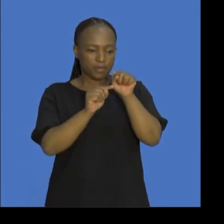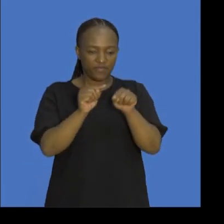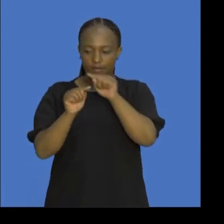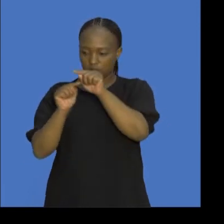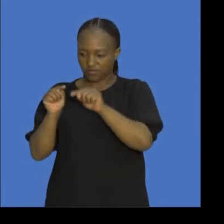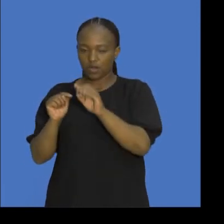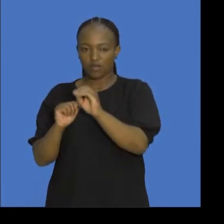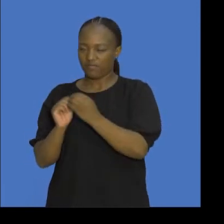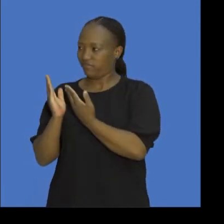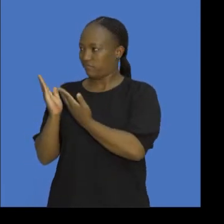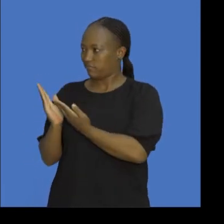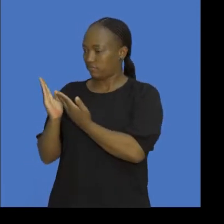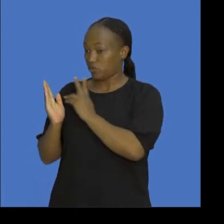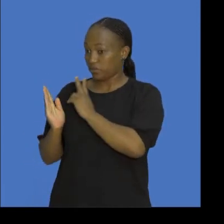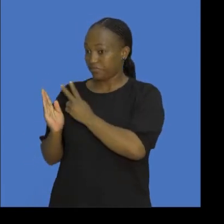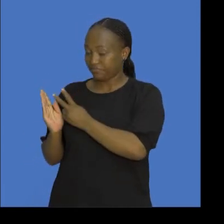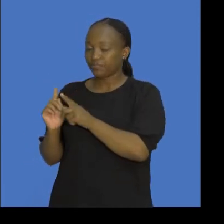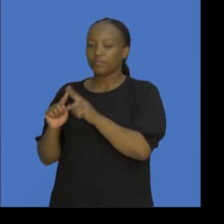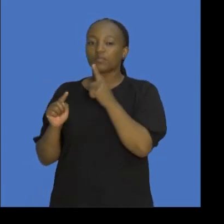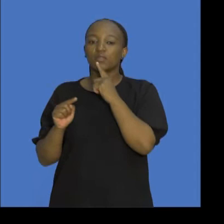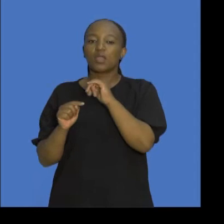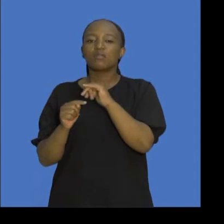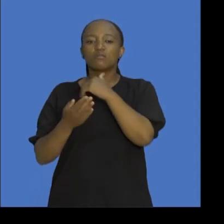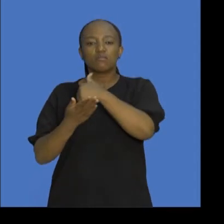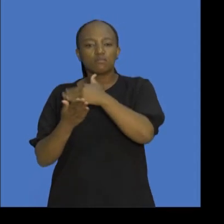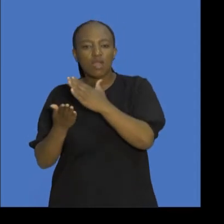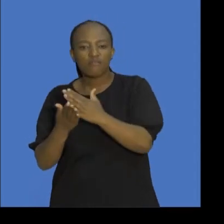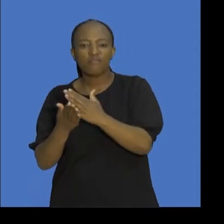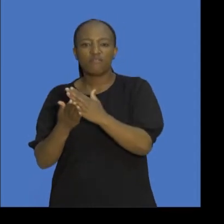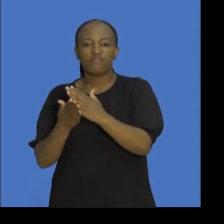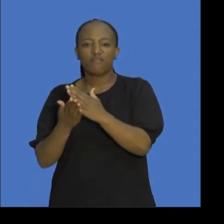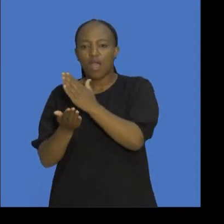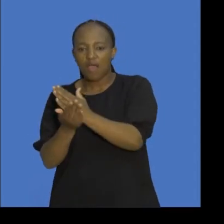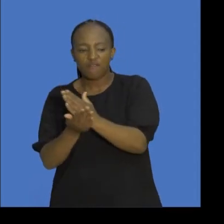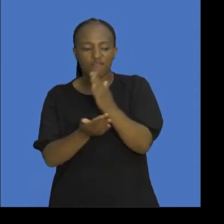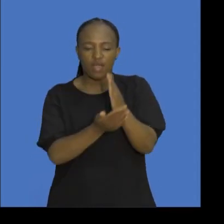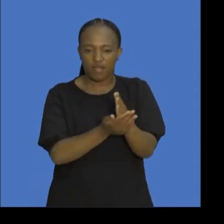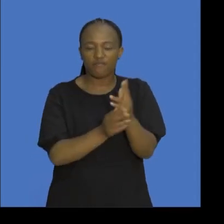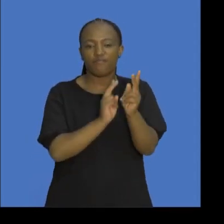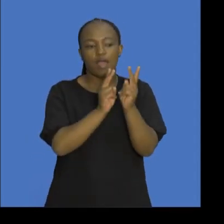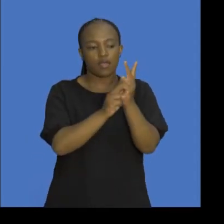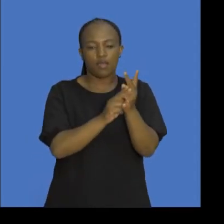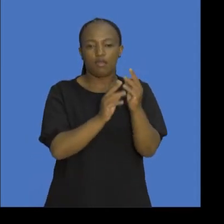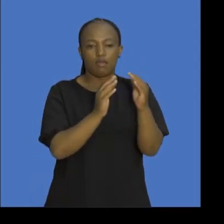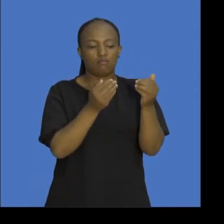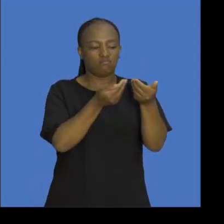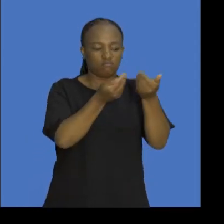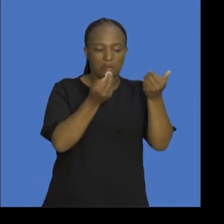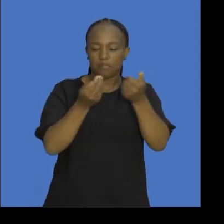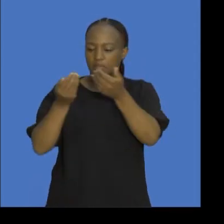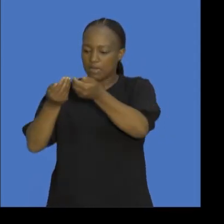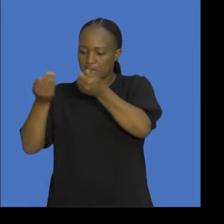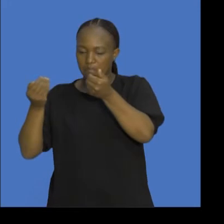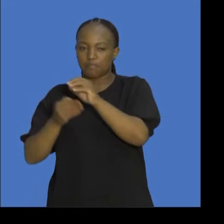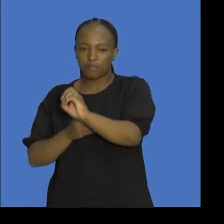so it divides that into another half there and another half there, another half this